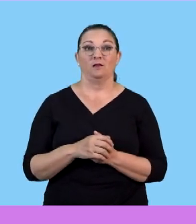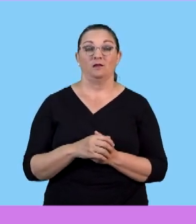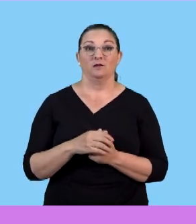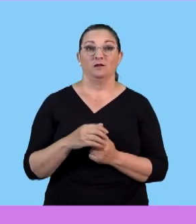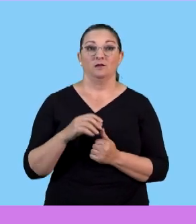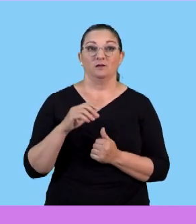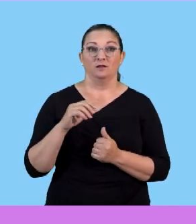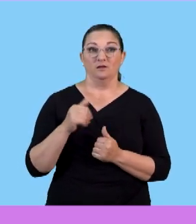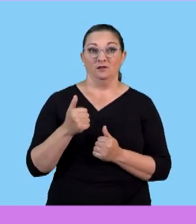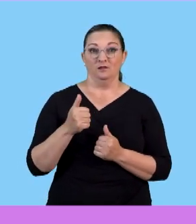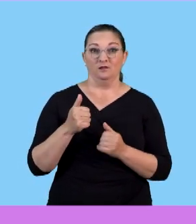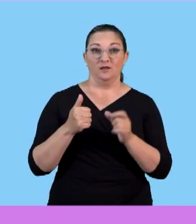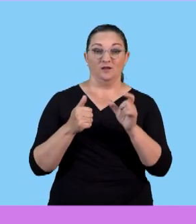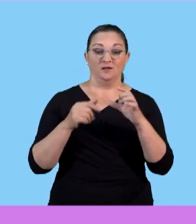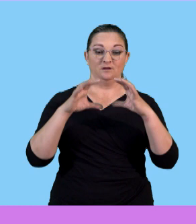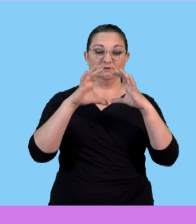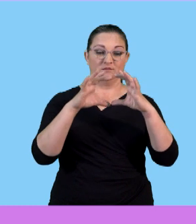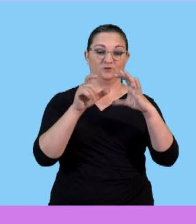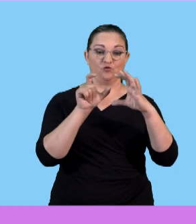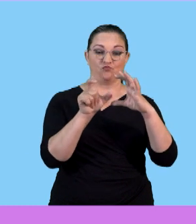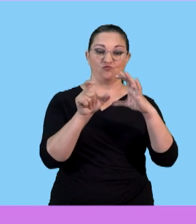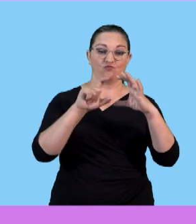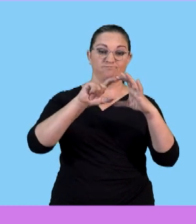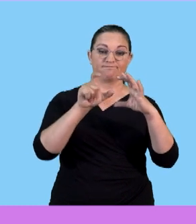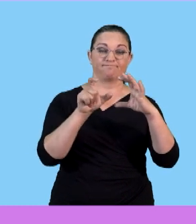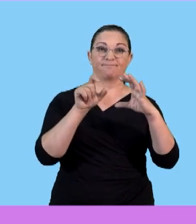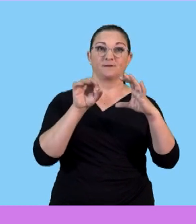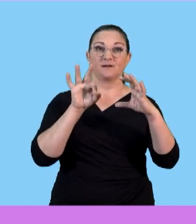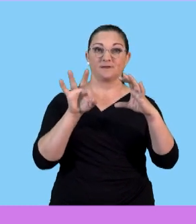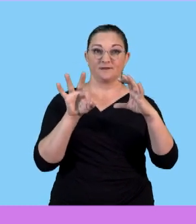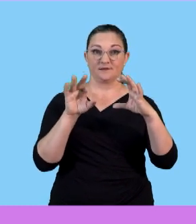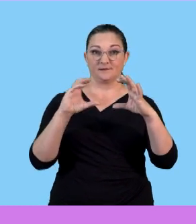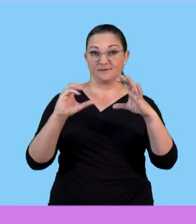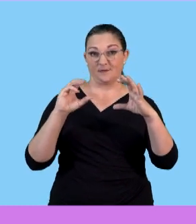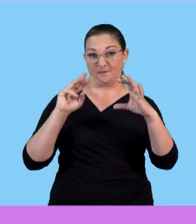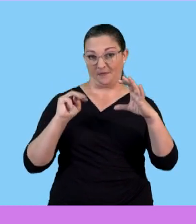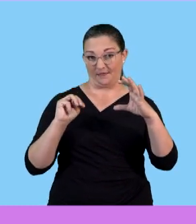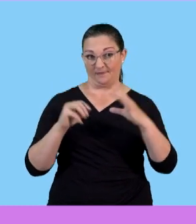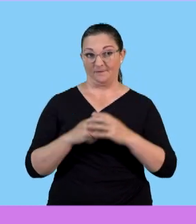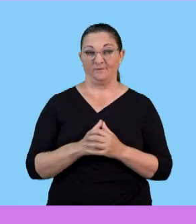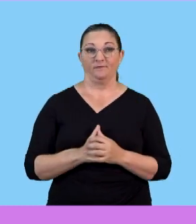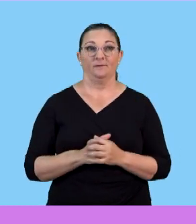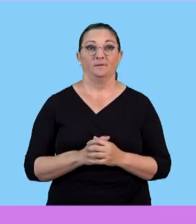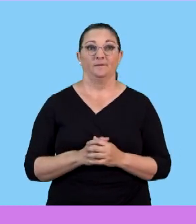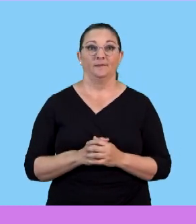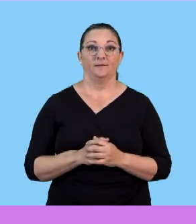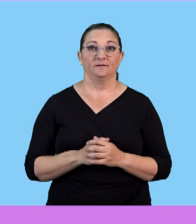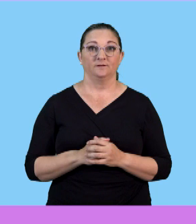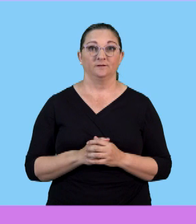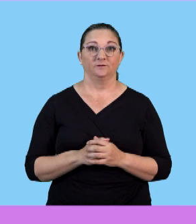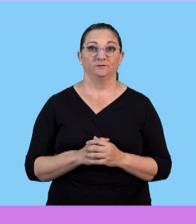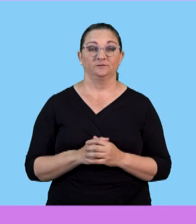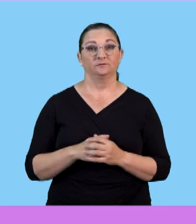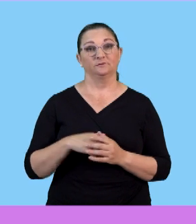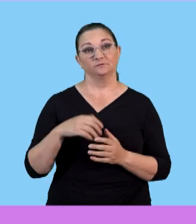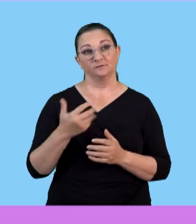And we said the radius is 3 centimeters. So what